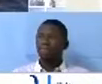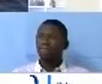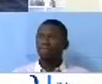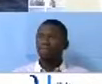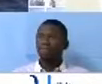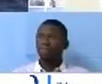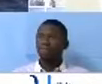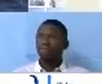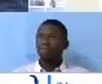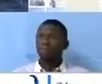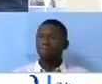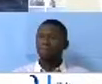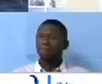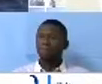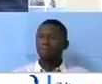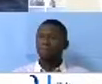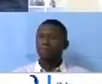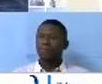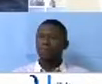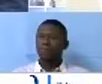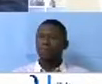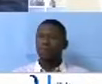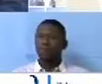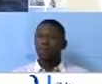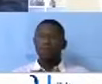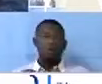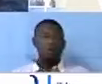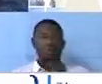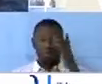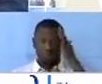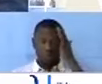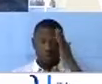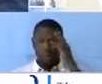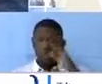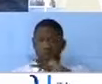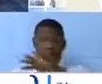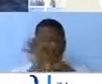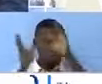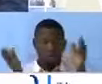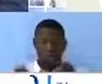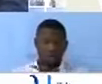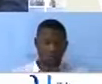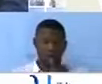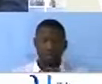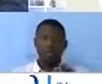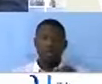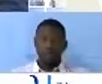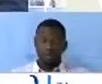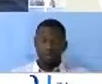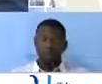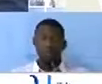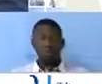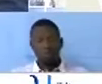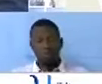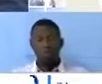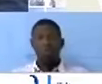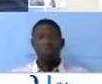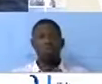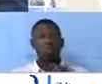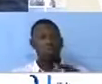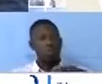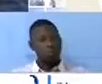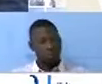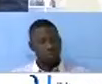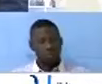I am not suggesting that all of you accepted or wanted the tortures that were going on.